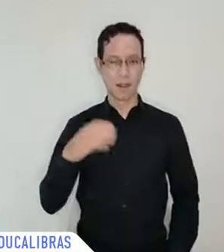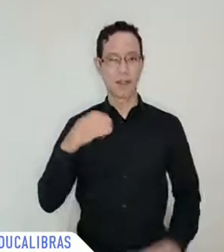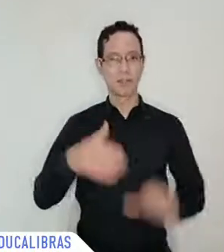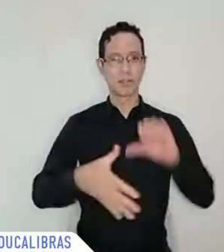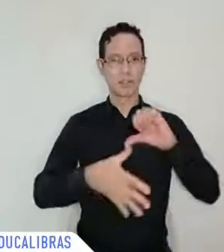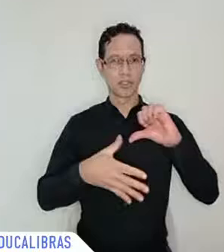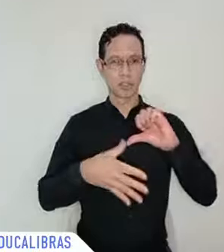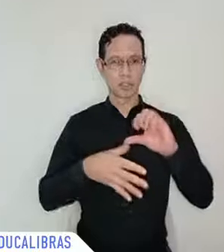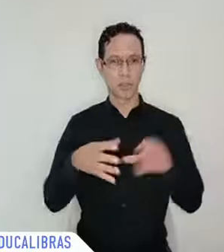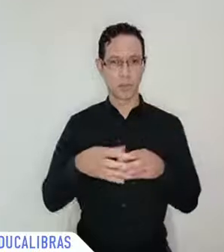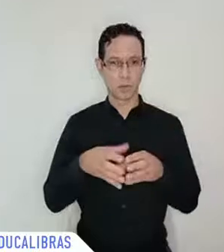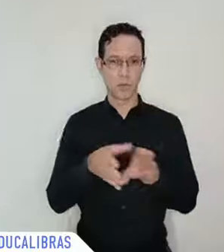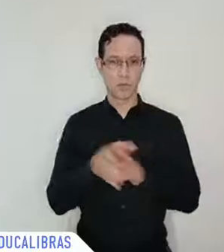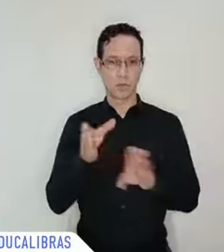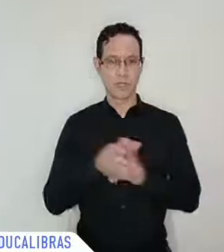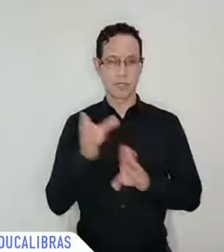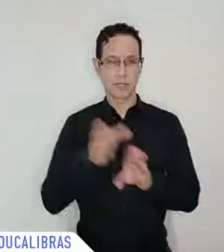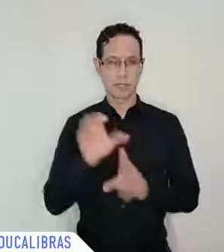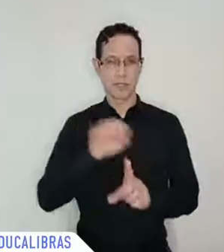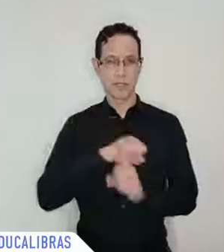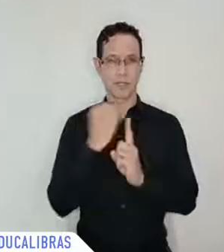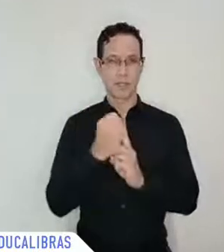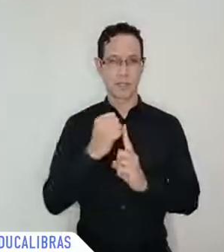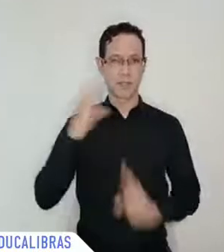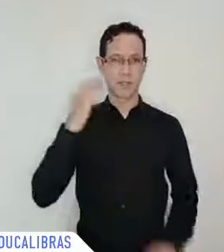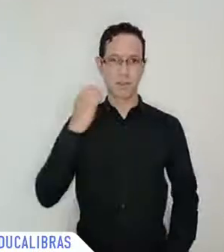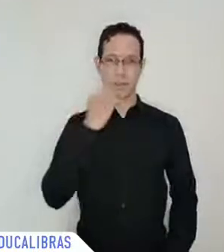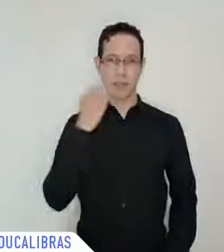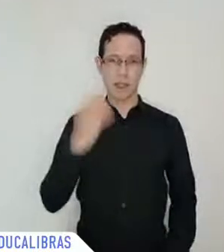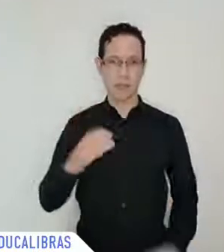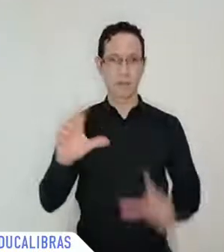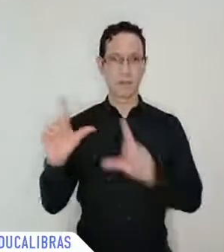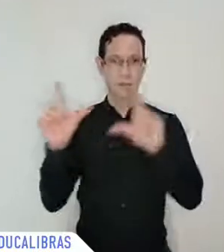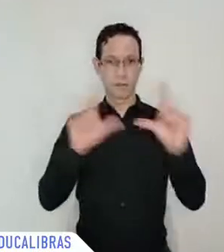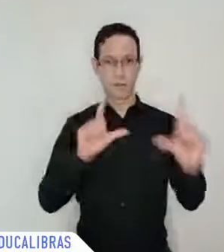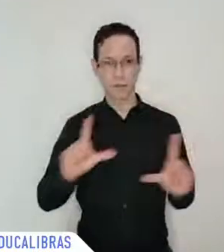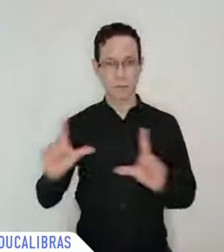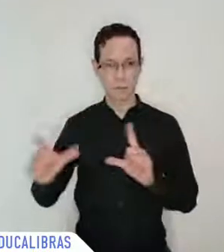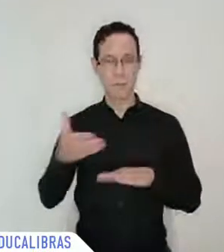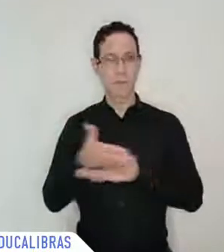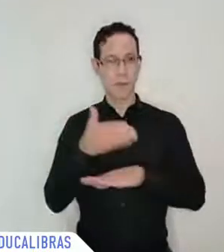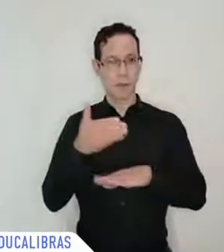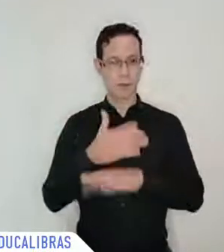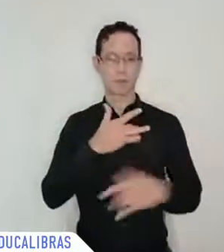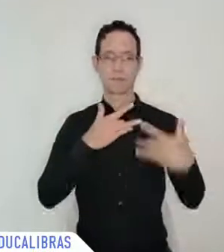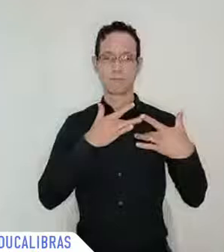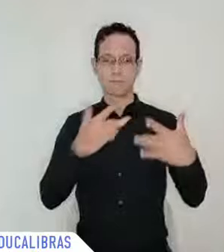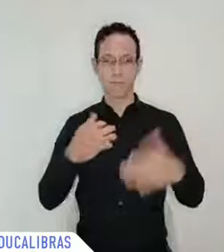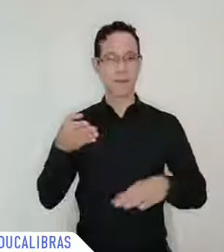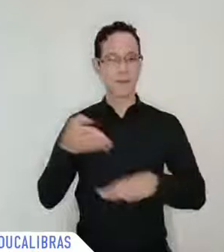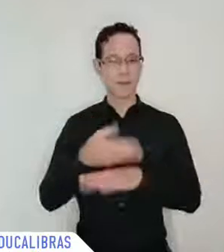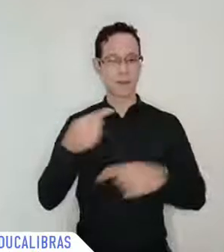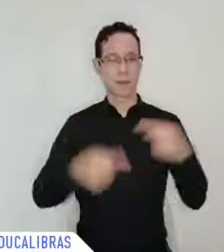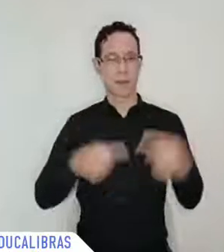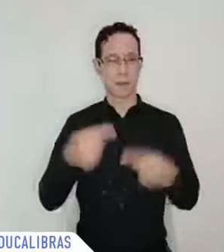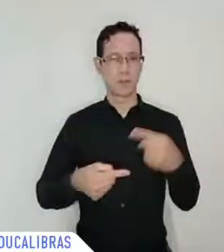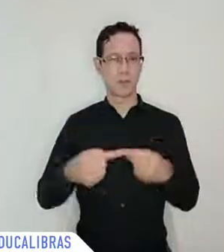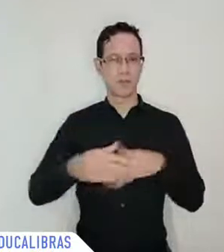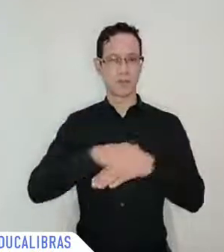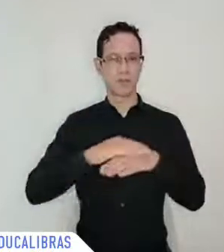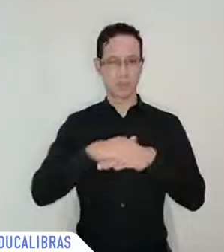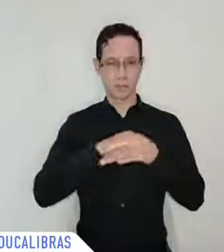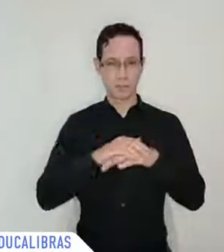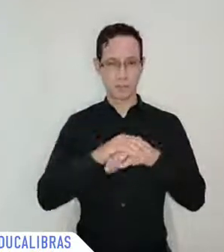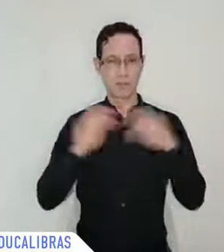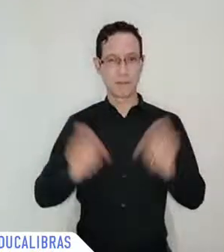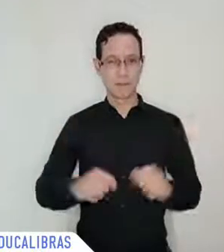is the coordinator of the Ecology Political Working Group from El Sur, Abia Ayala at the Latin American Council of Social Sciences. I